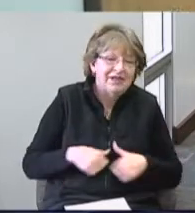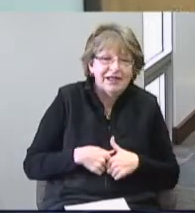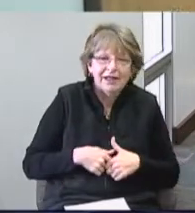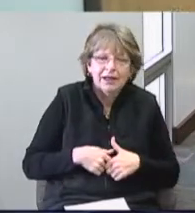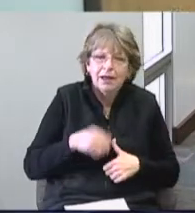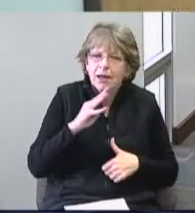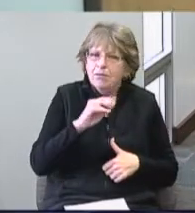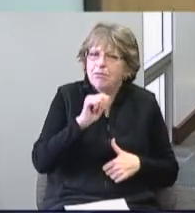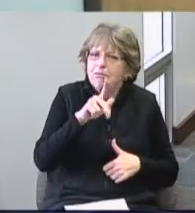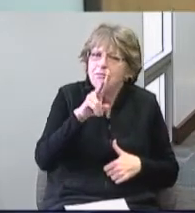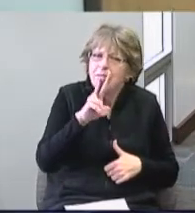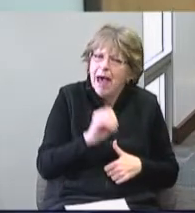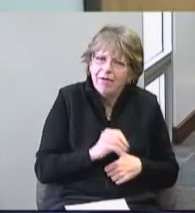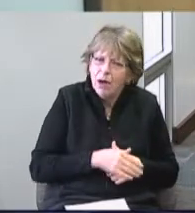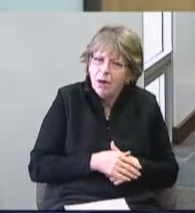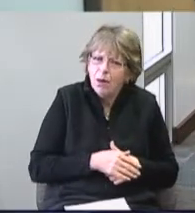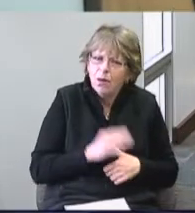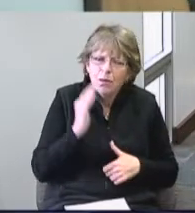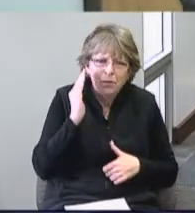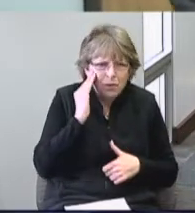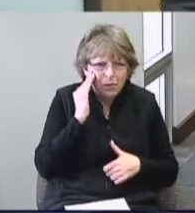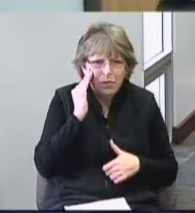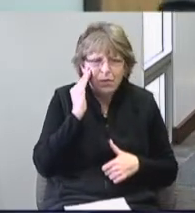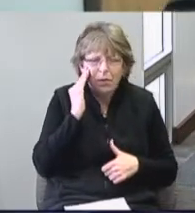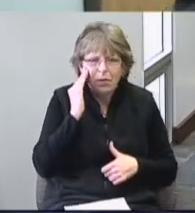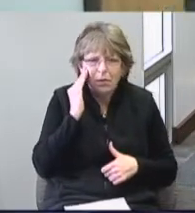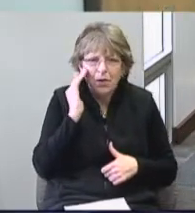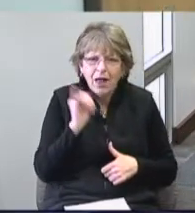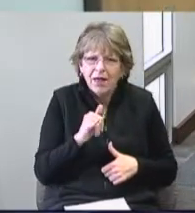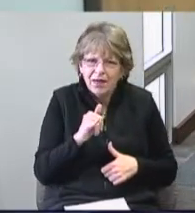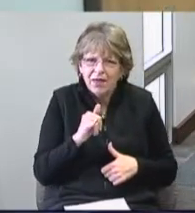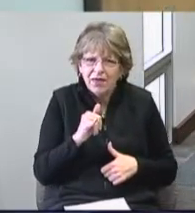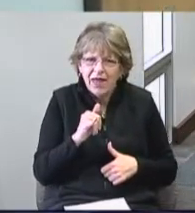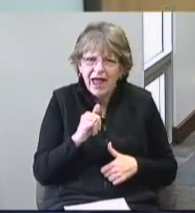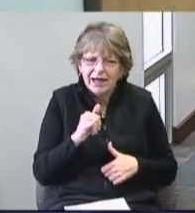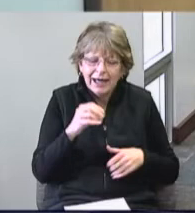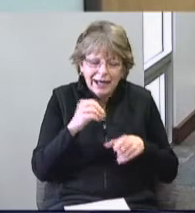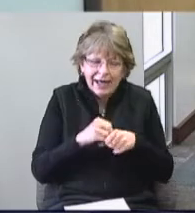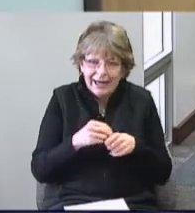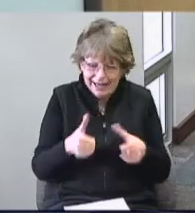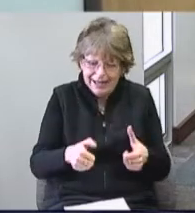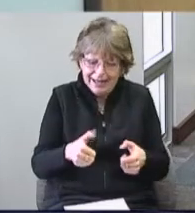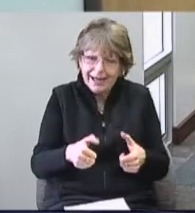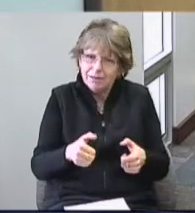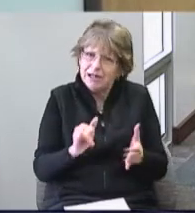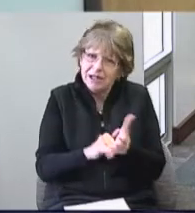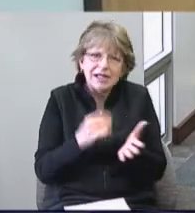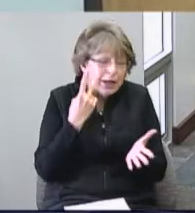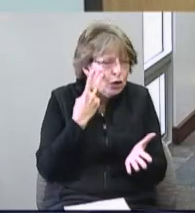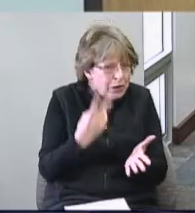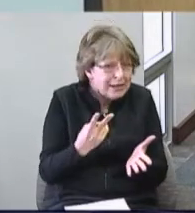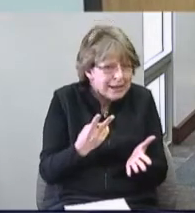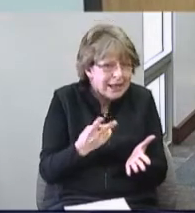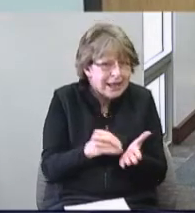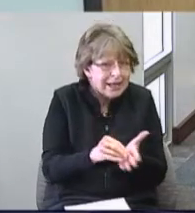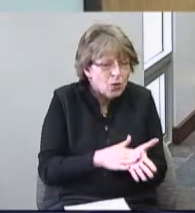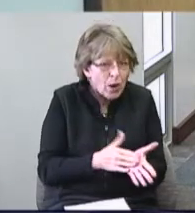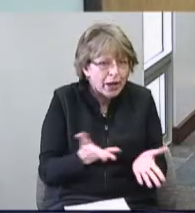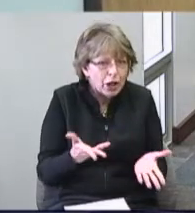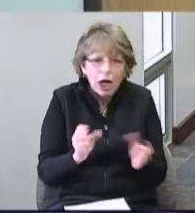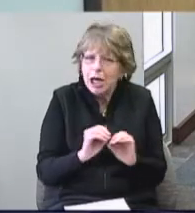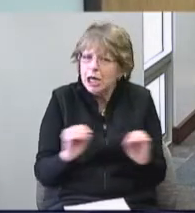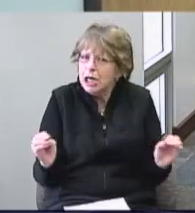Officer Malvo recognized that in the text messages that you see in the record, nothing more